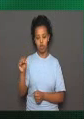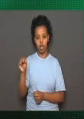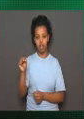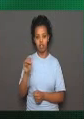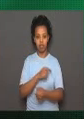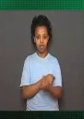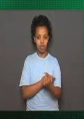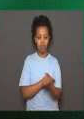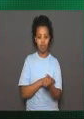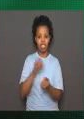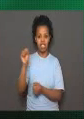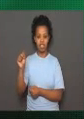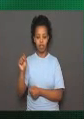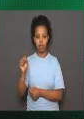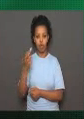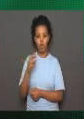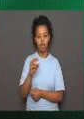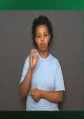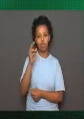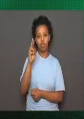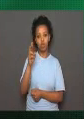or Cre-du-Chat syndrome.